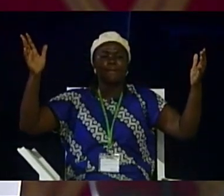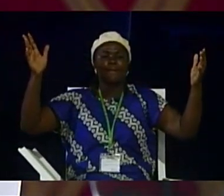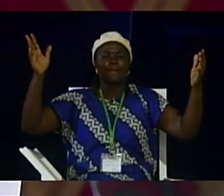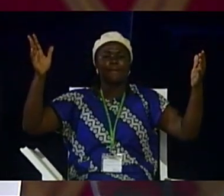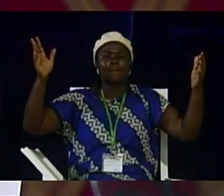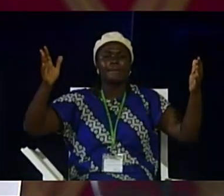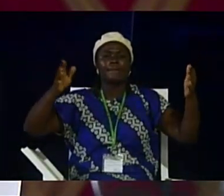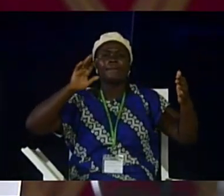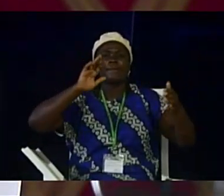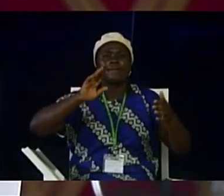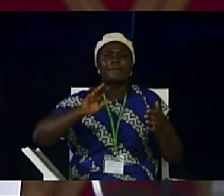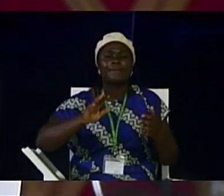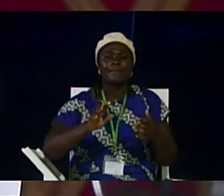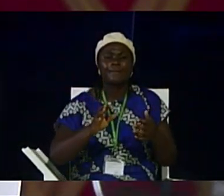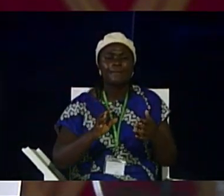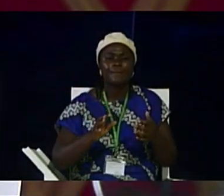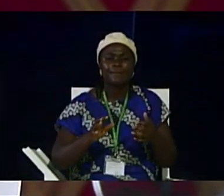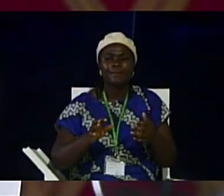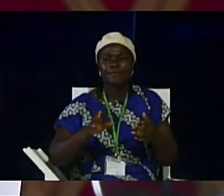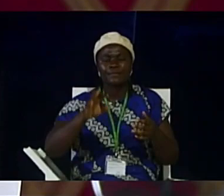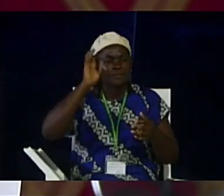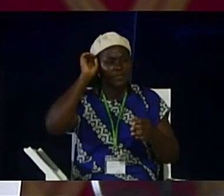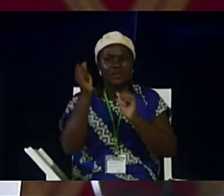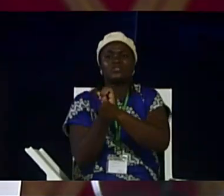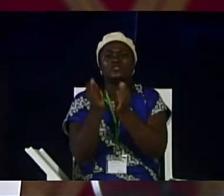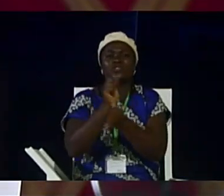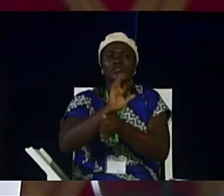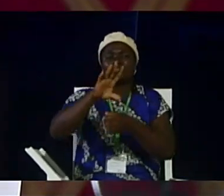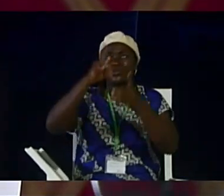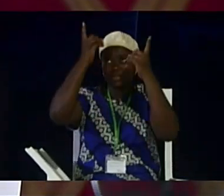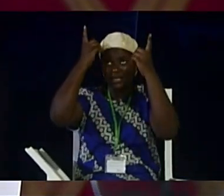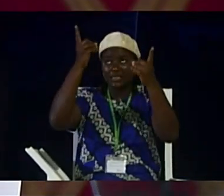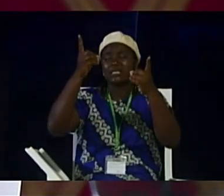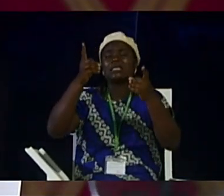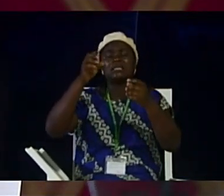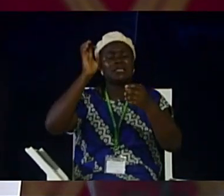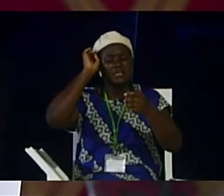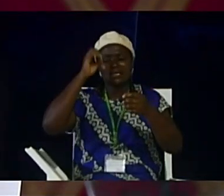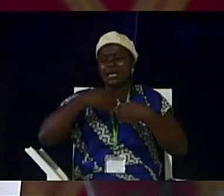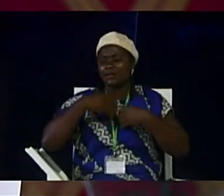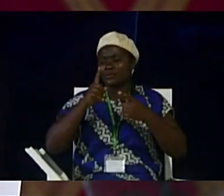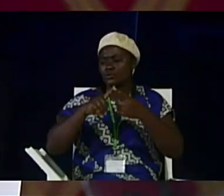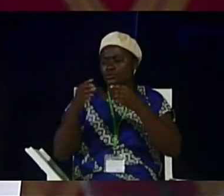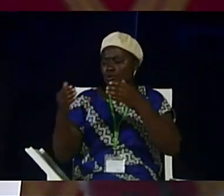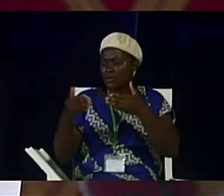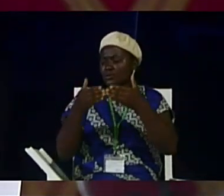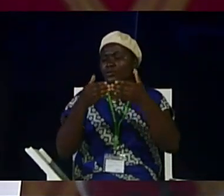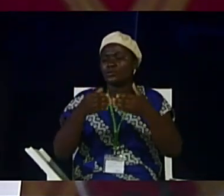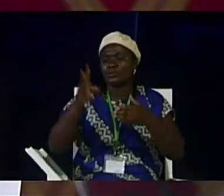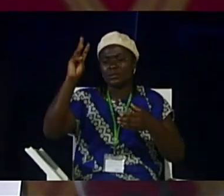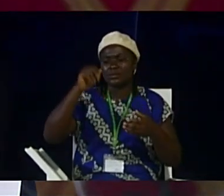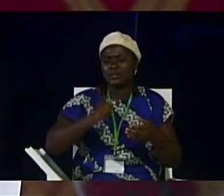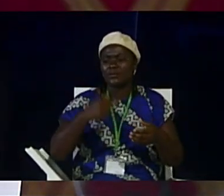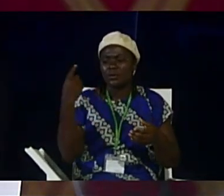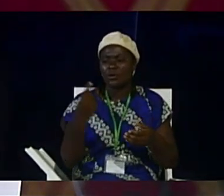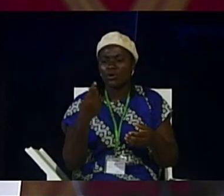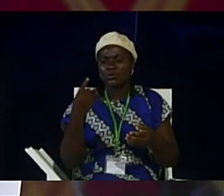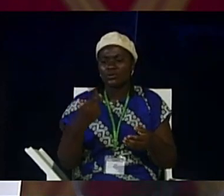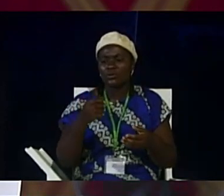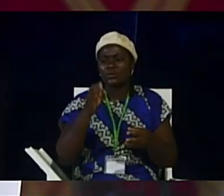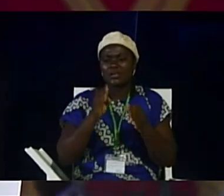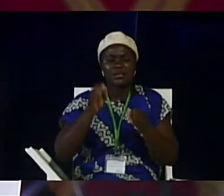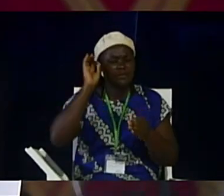He'll change your destiny, so he has to reintroduce himself. But also, if he's going